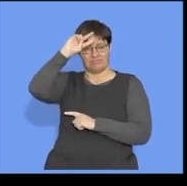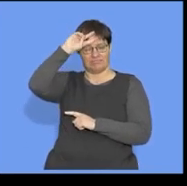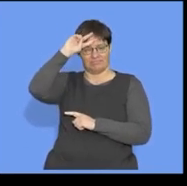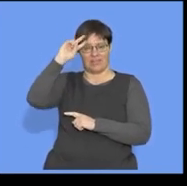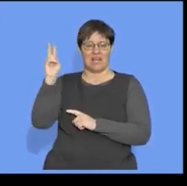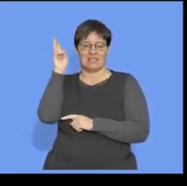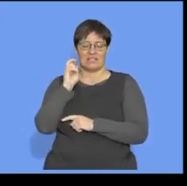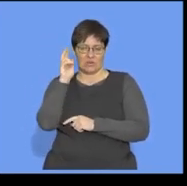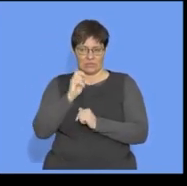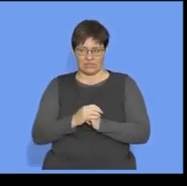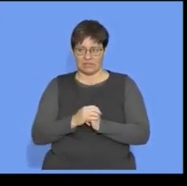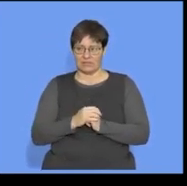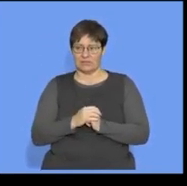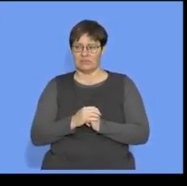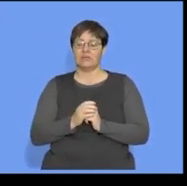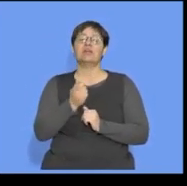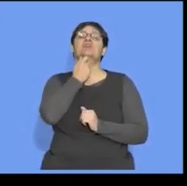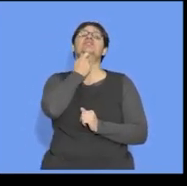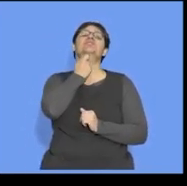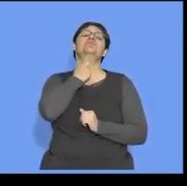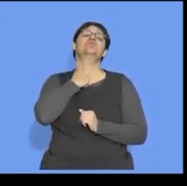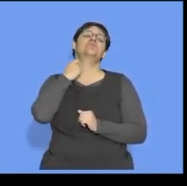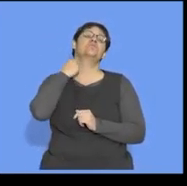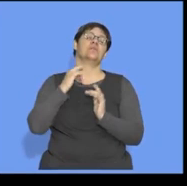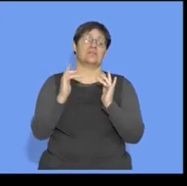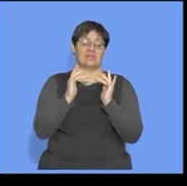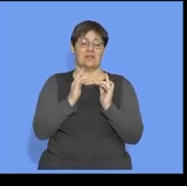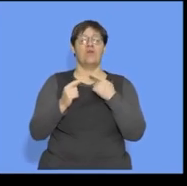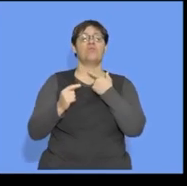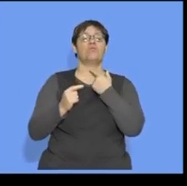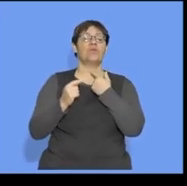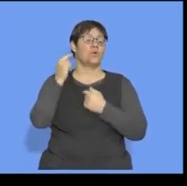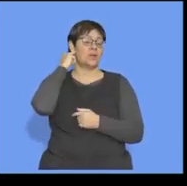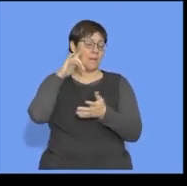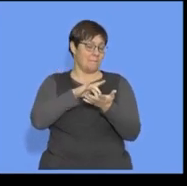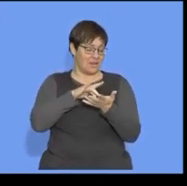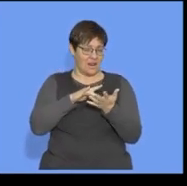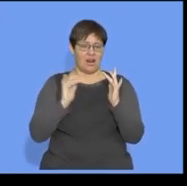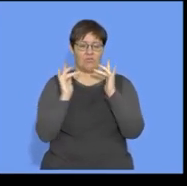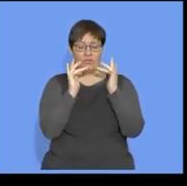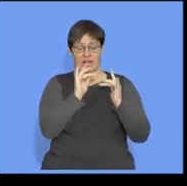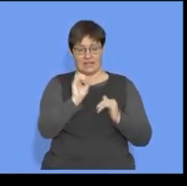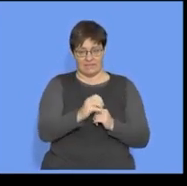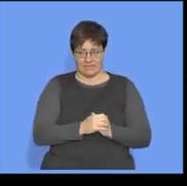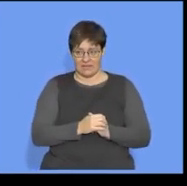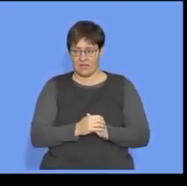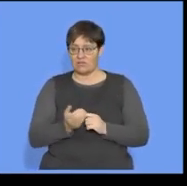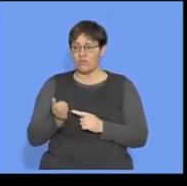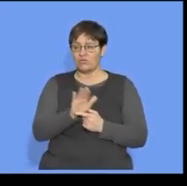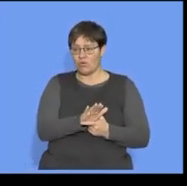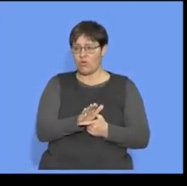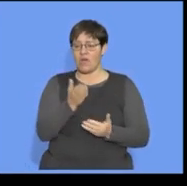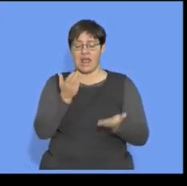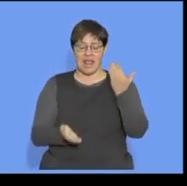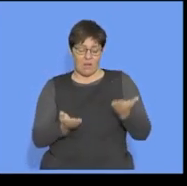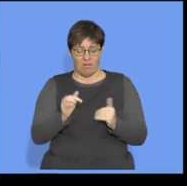The Eustachian tube that goes down here, it connects the throat with the middle ear and ensures